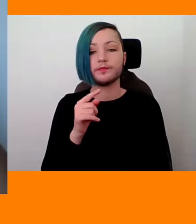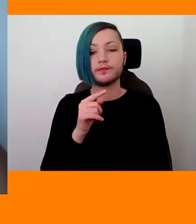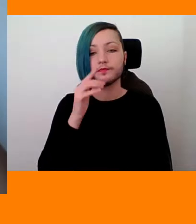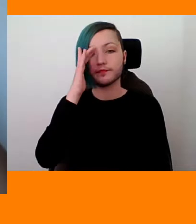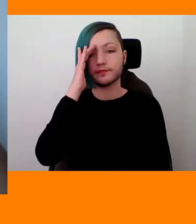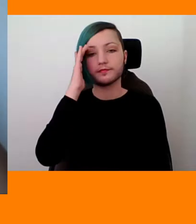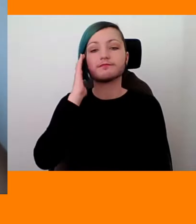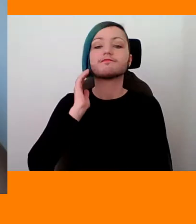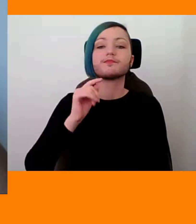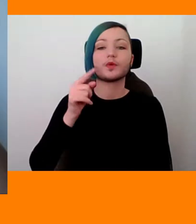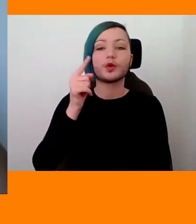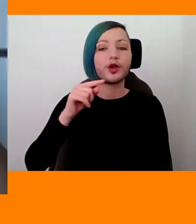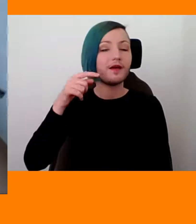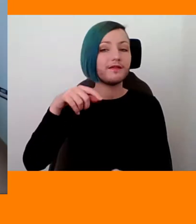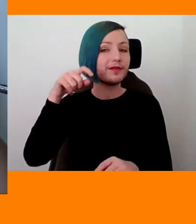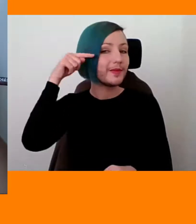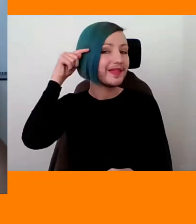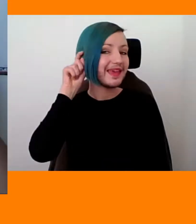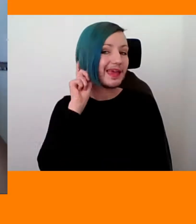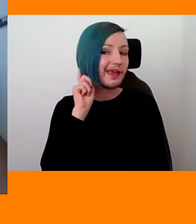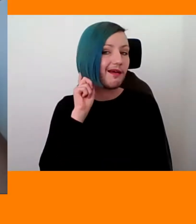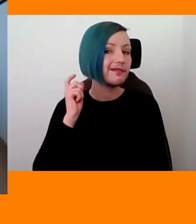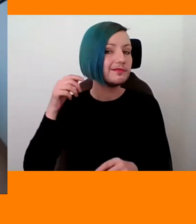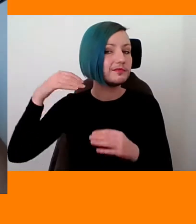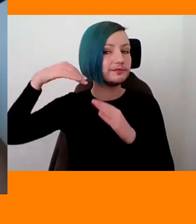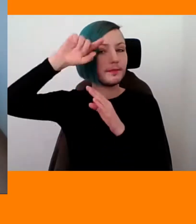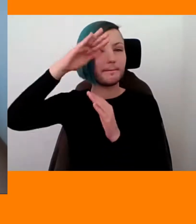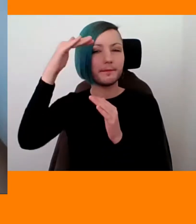the way along behind the ear.